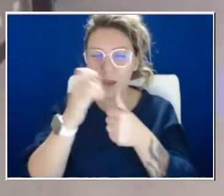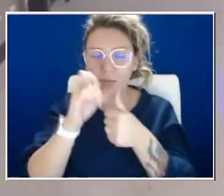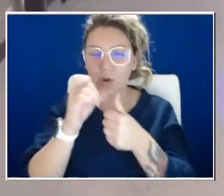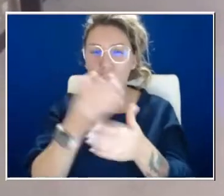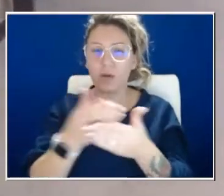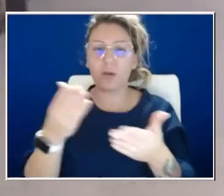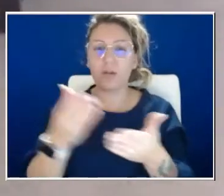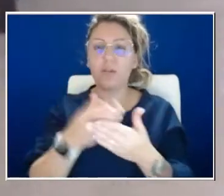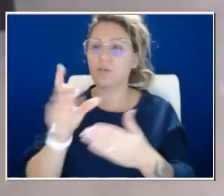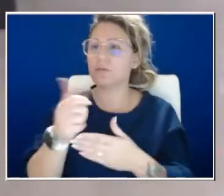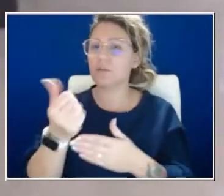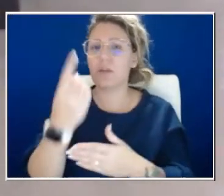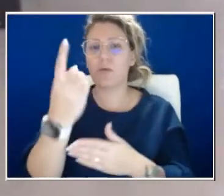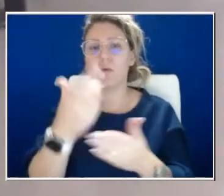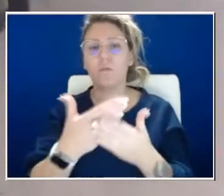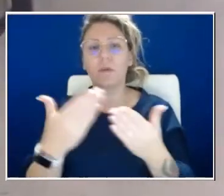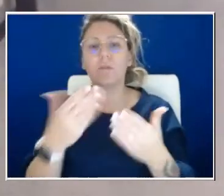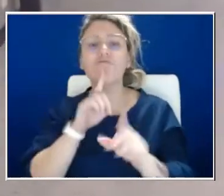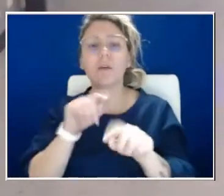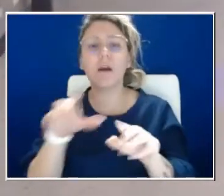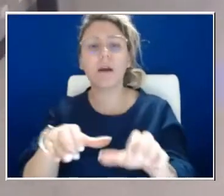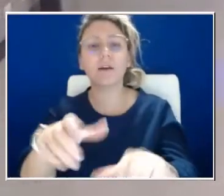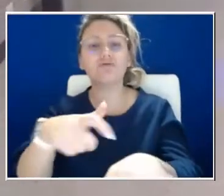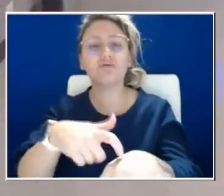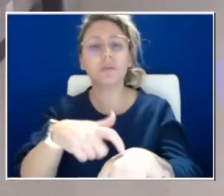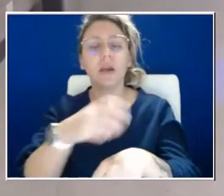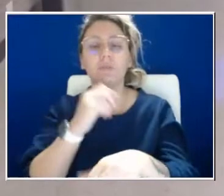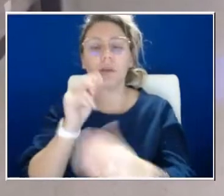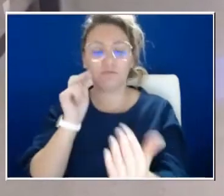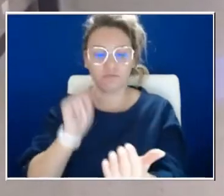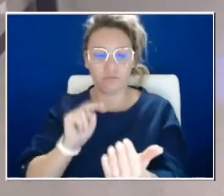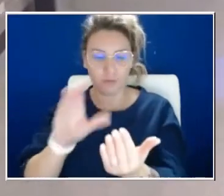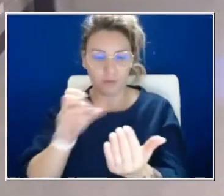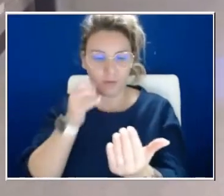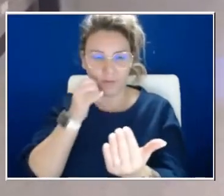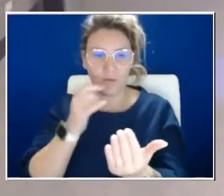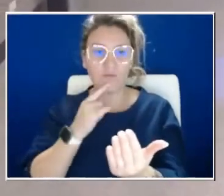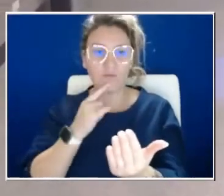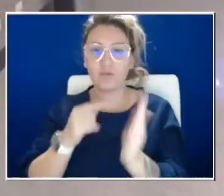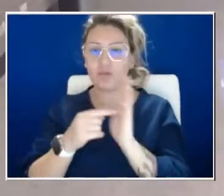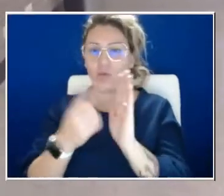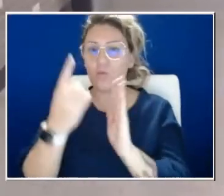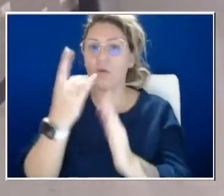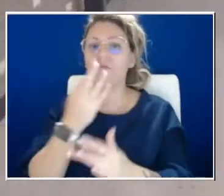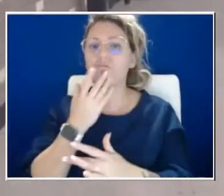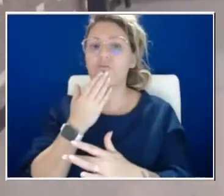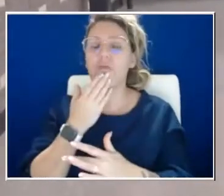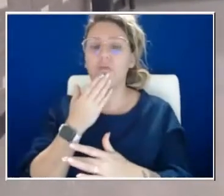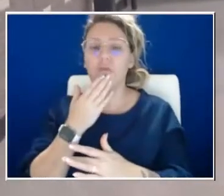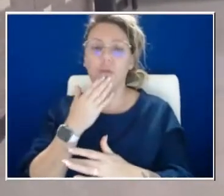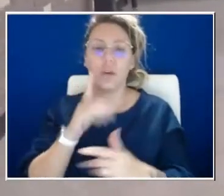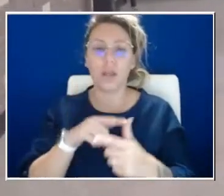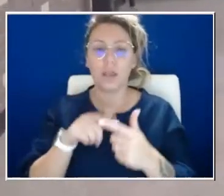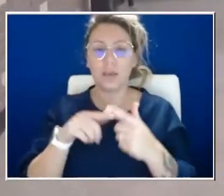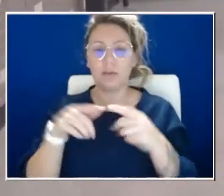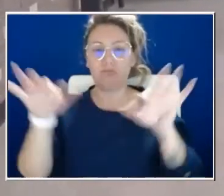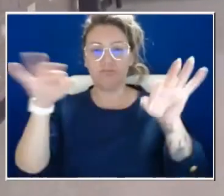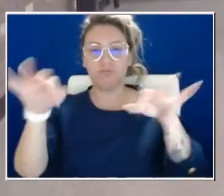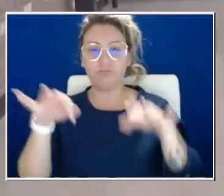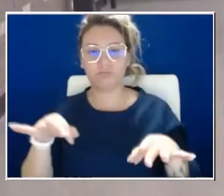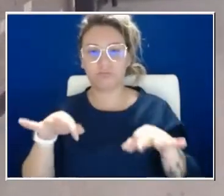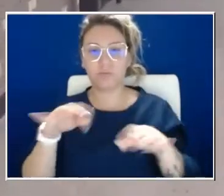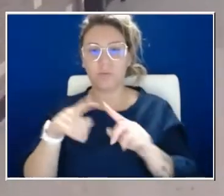reaction time where he's going to look at his phone and it's going to show one color, and then the instructions say when it changes colors, you